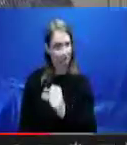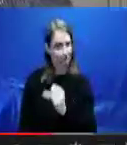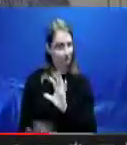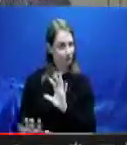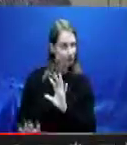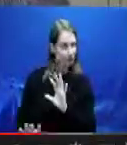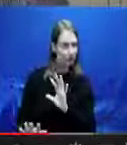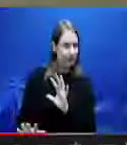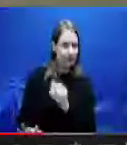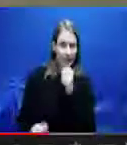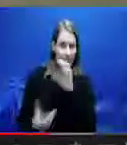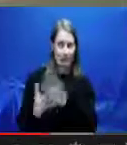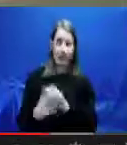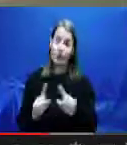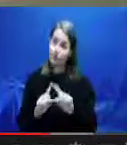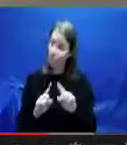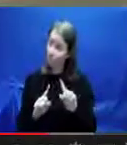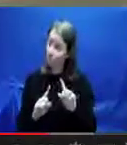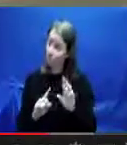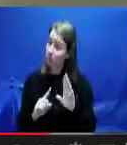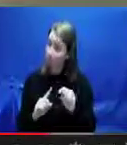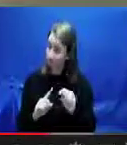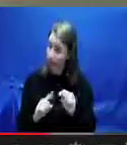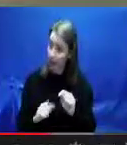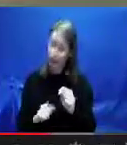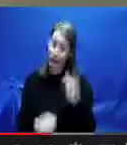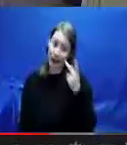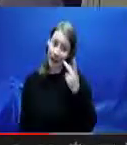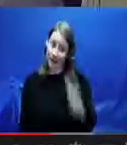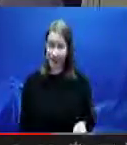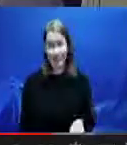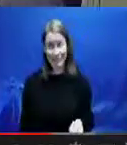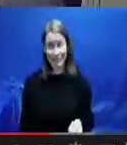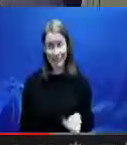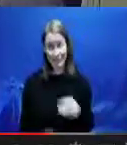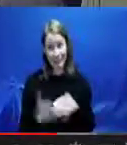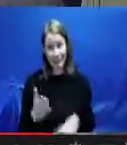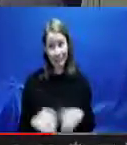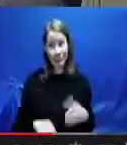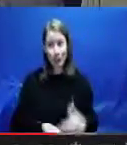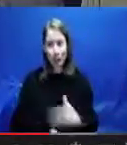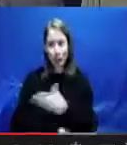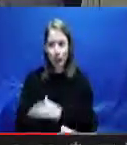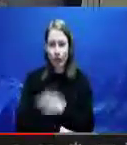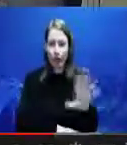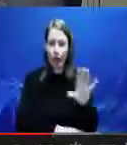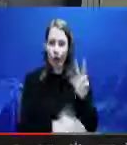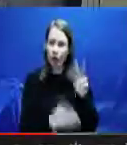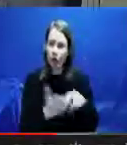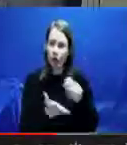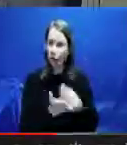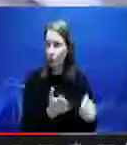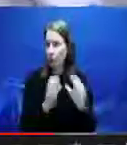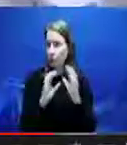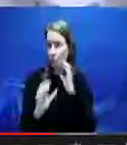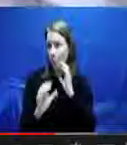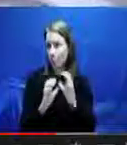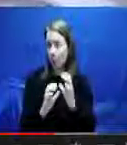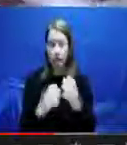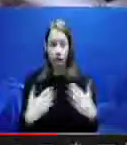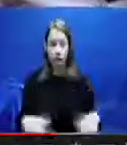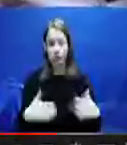But the evidence that we're seeing in terms of the improvement in writing, improvement in communication, I see that the kids are starting to rise to some of the objectives that we're setting for